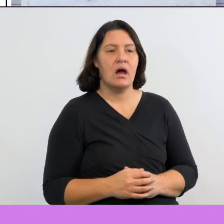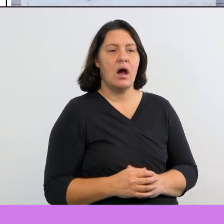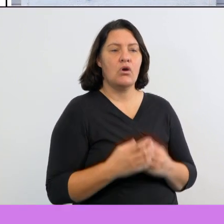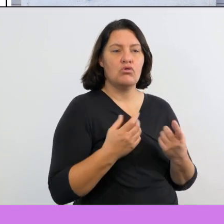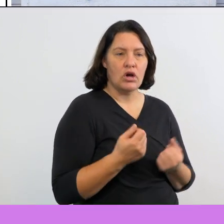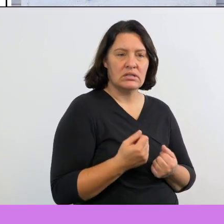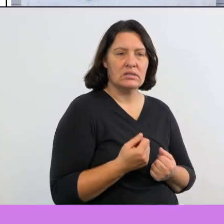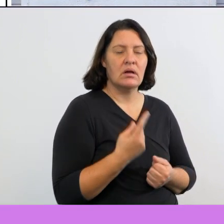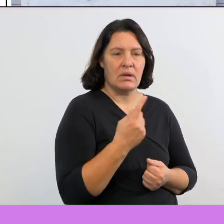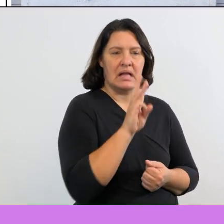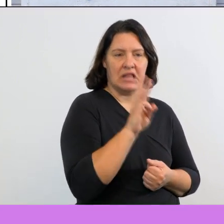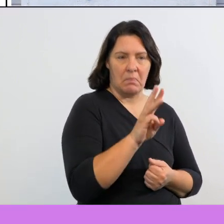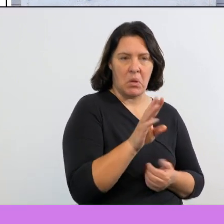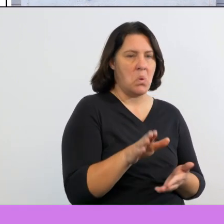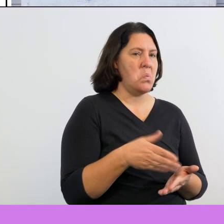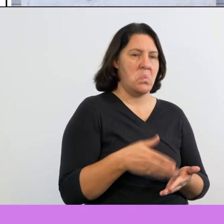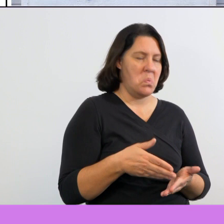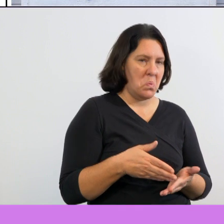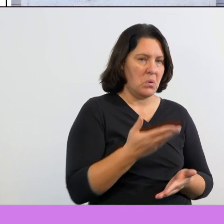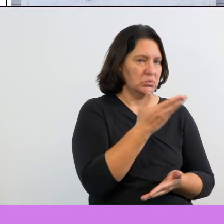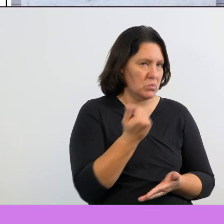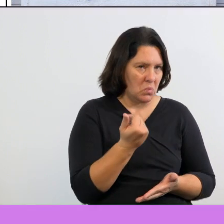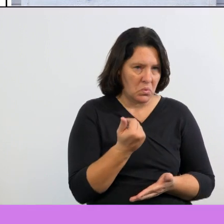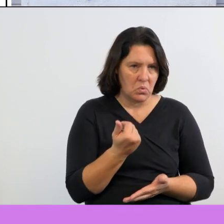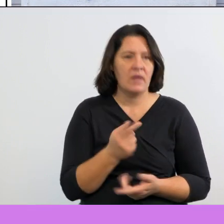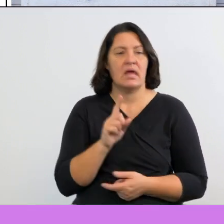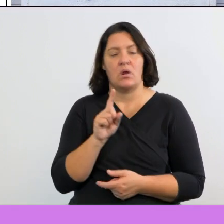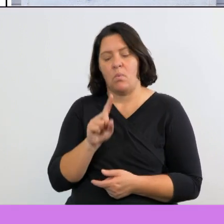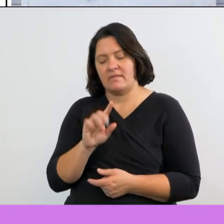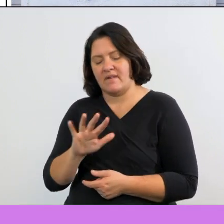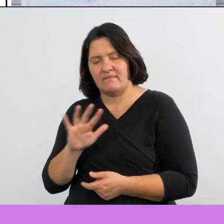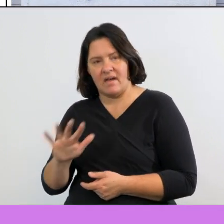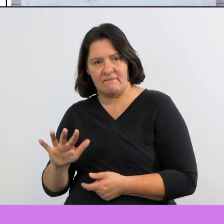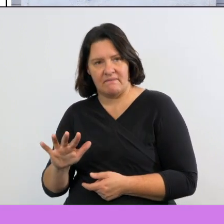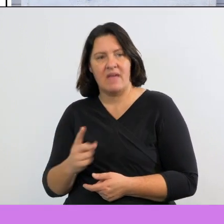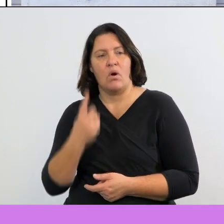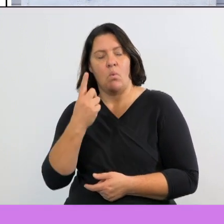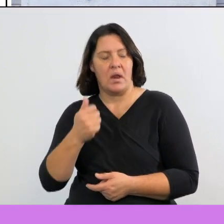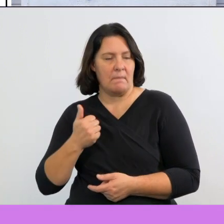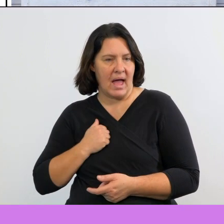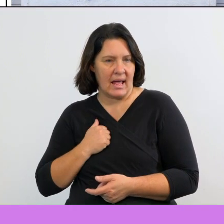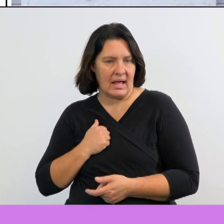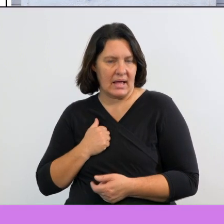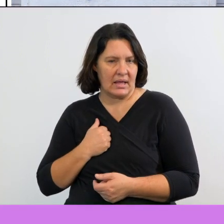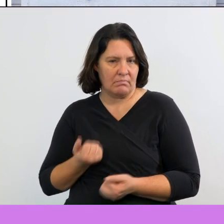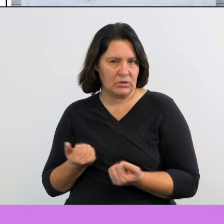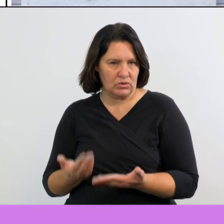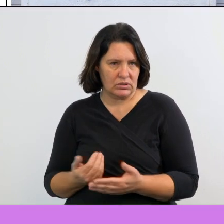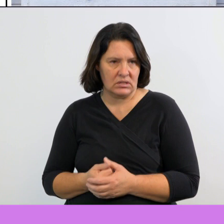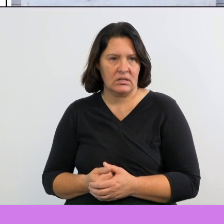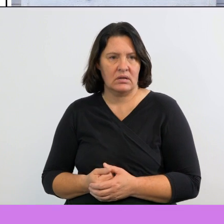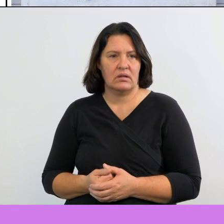here, W, that's a missing value. So we need to find that value. 155 Rand if one bag is